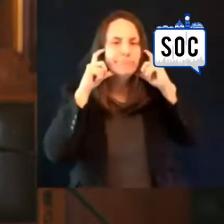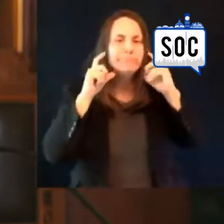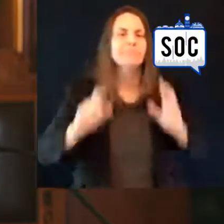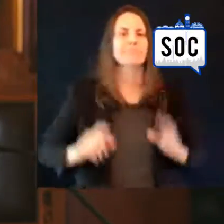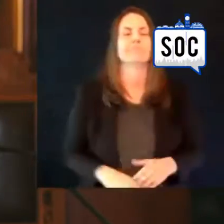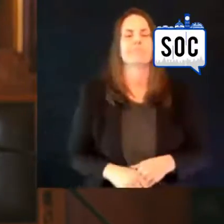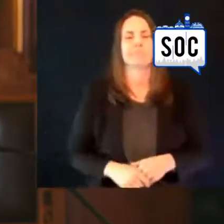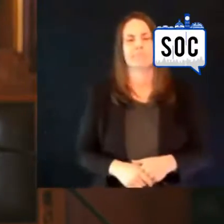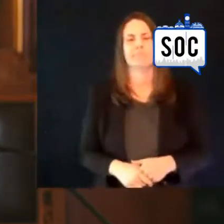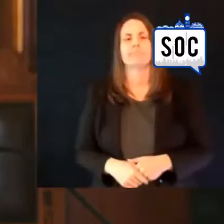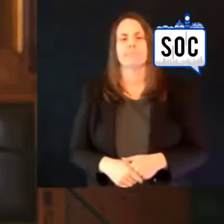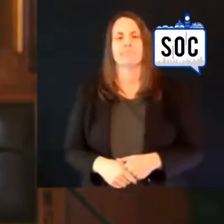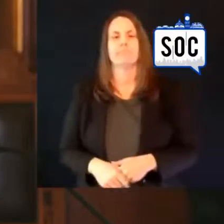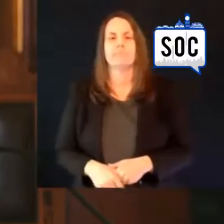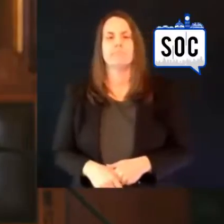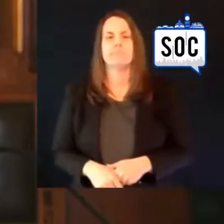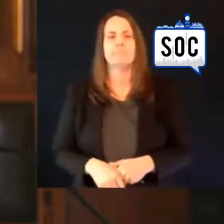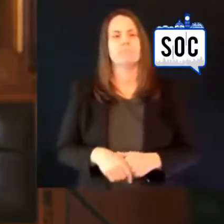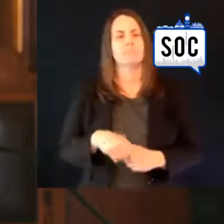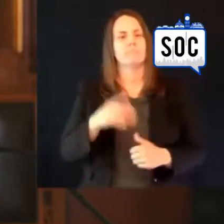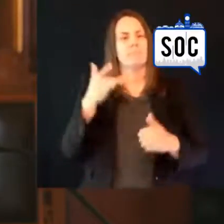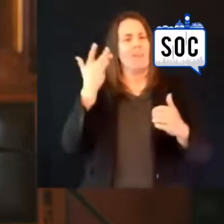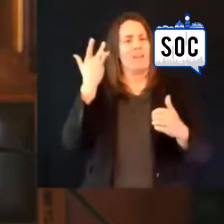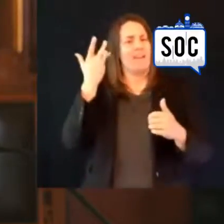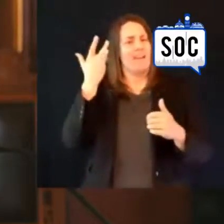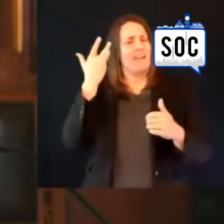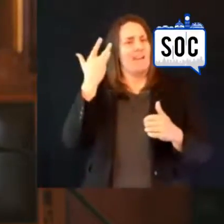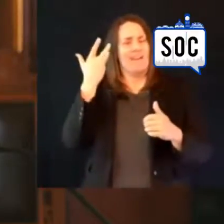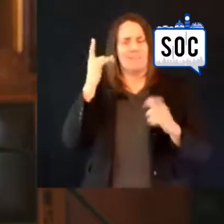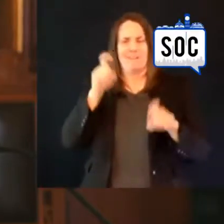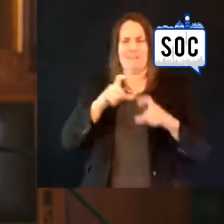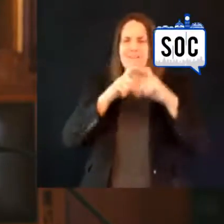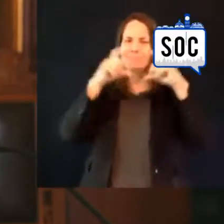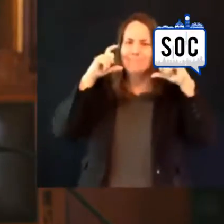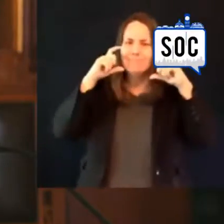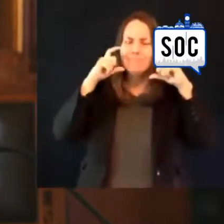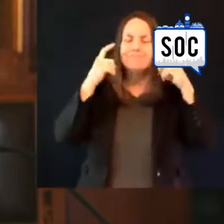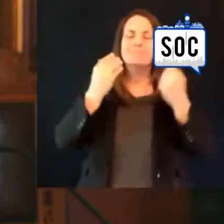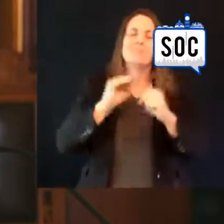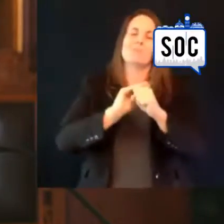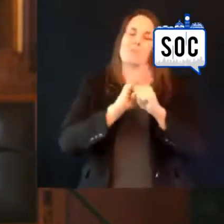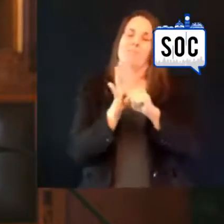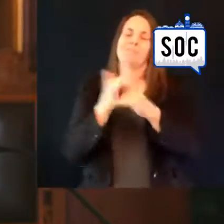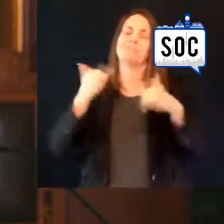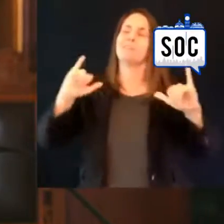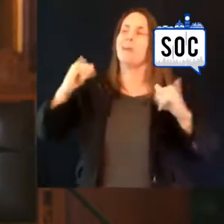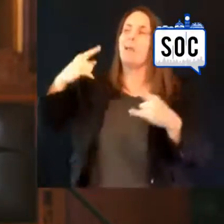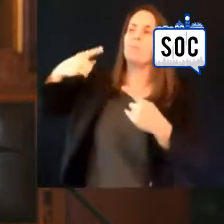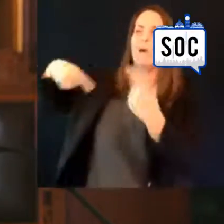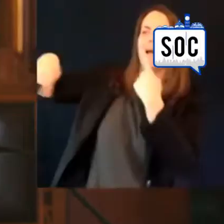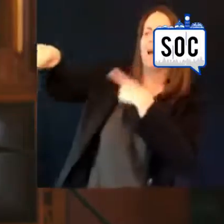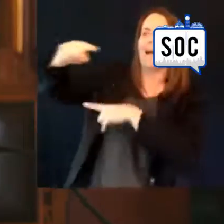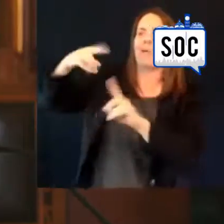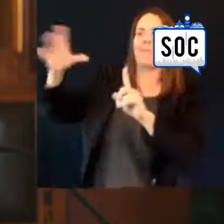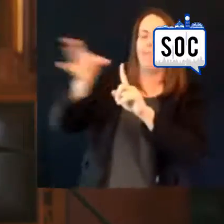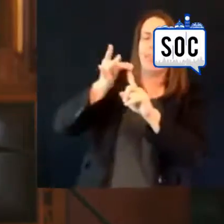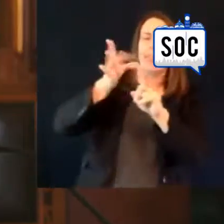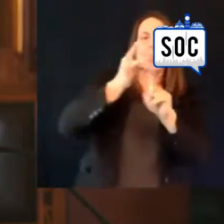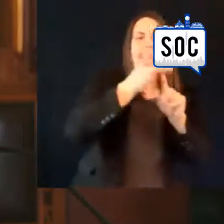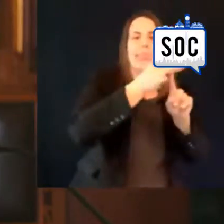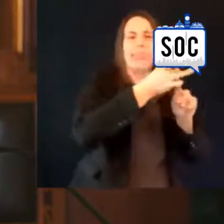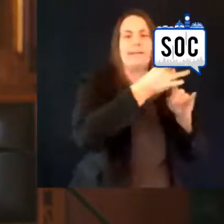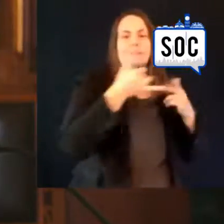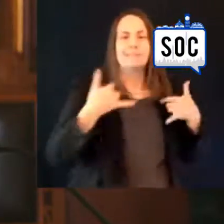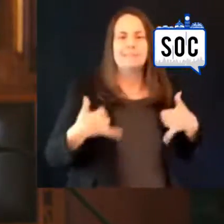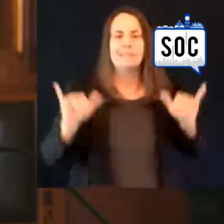still very present in our state. We are adding 588 confirmed cases of